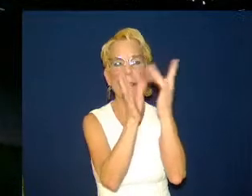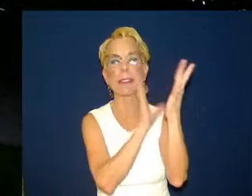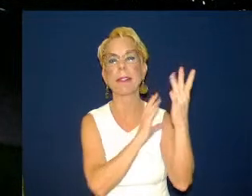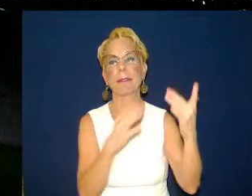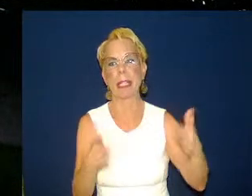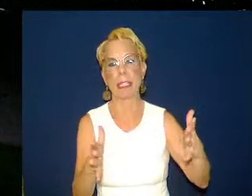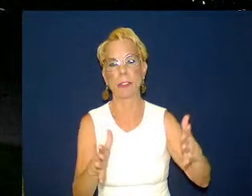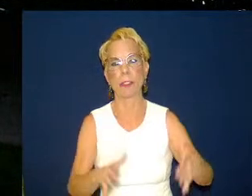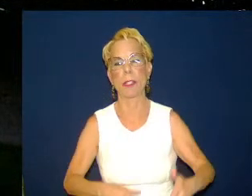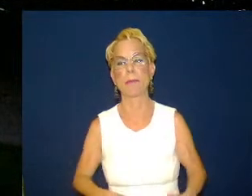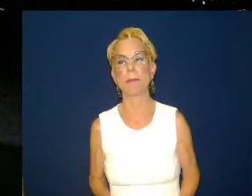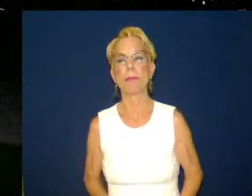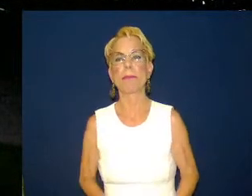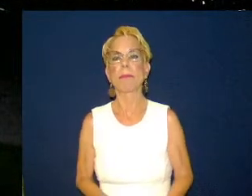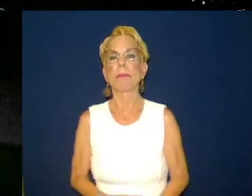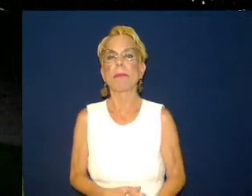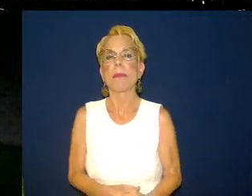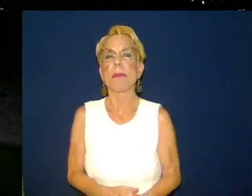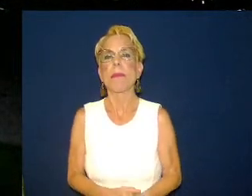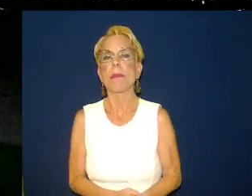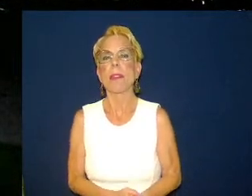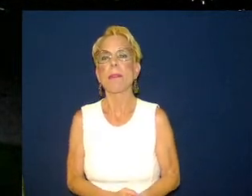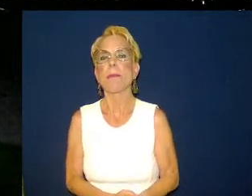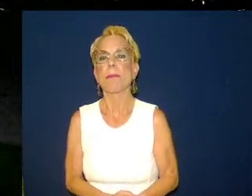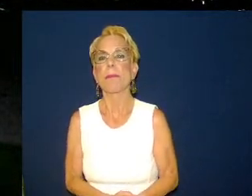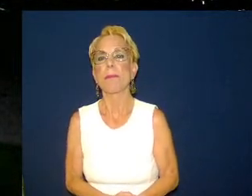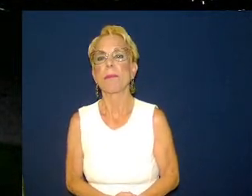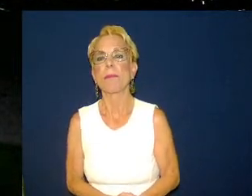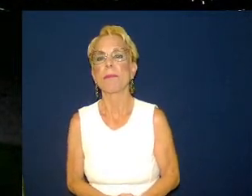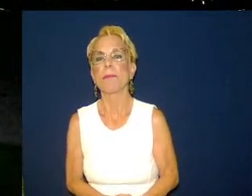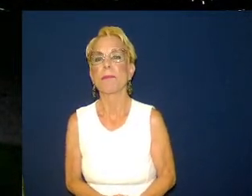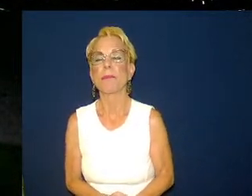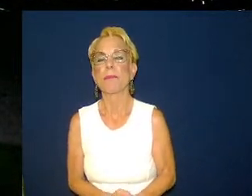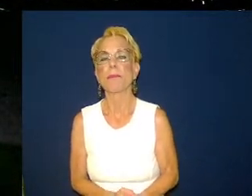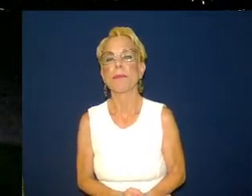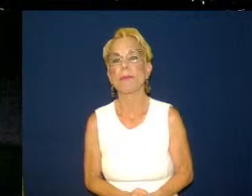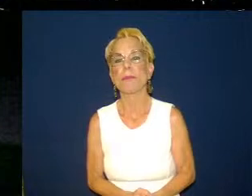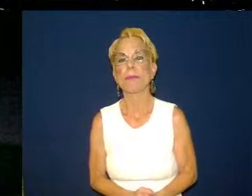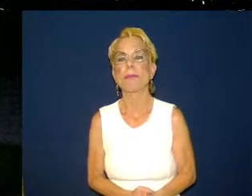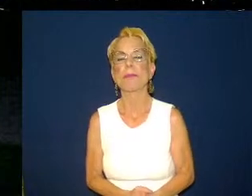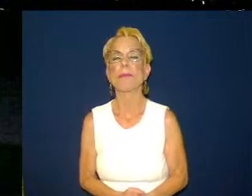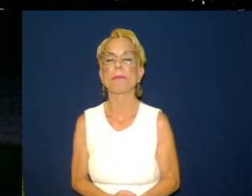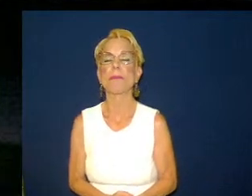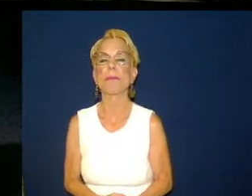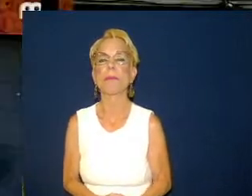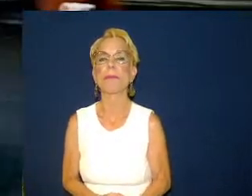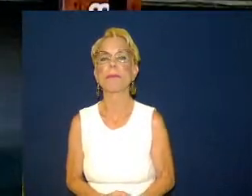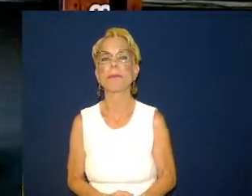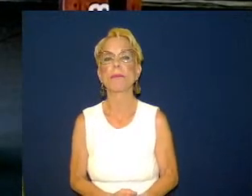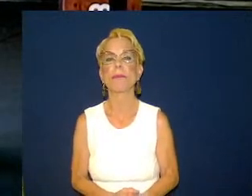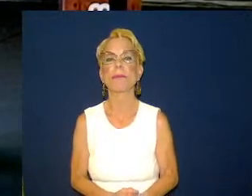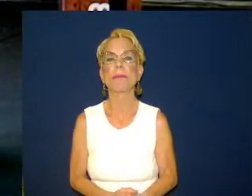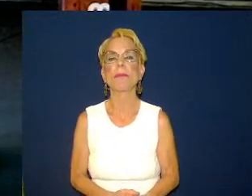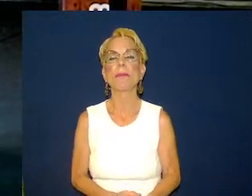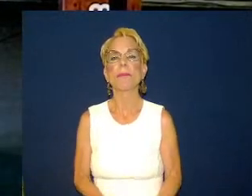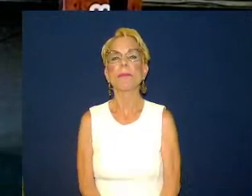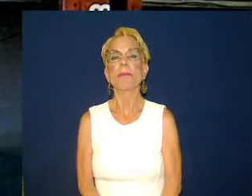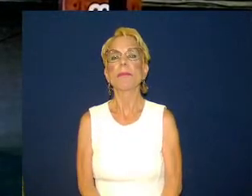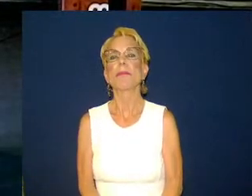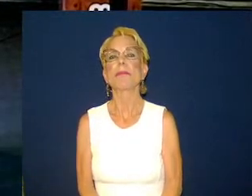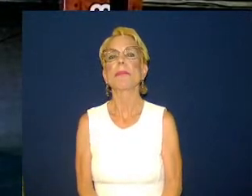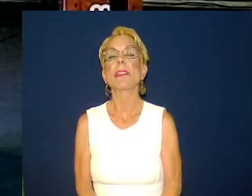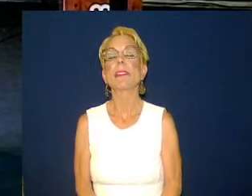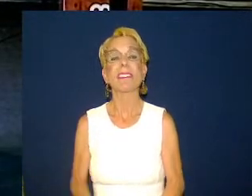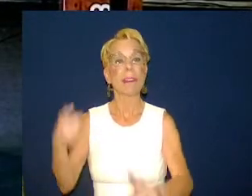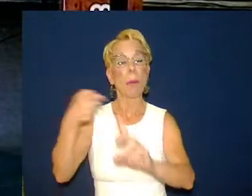There is nothing wrong with loving God and loving people and staying true to His Word, no matter if anybody agrees with us or